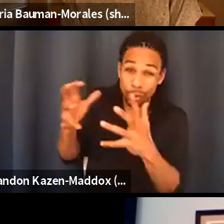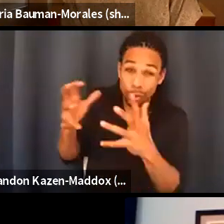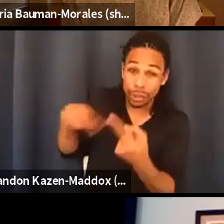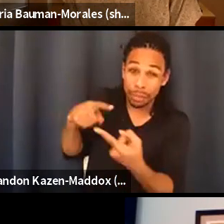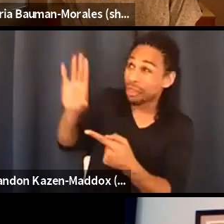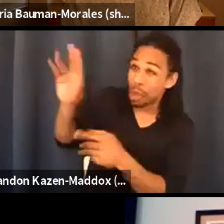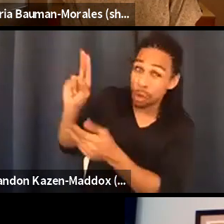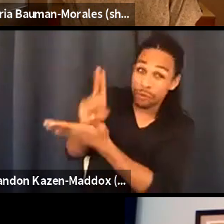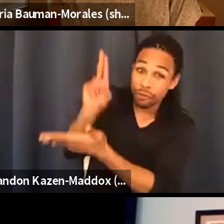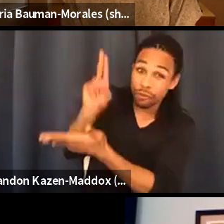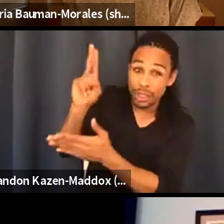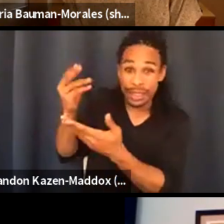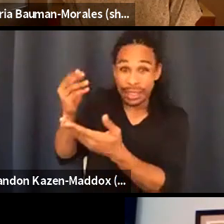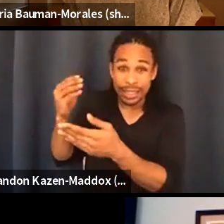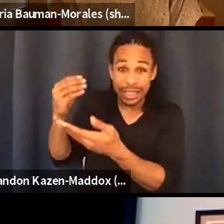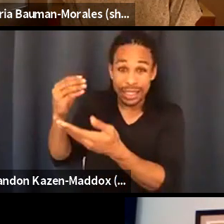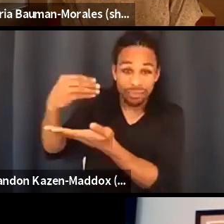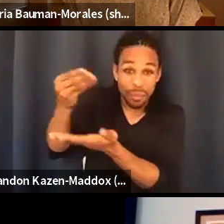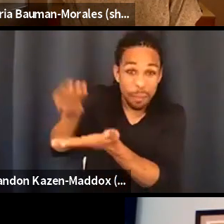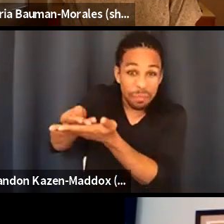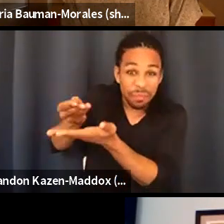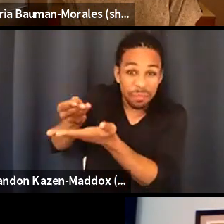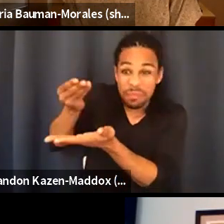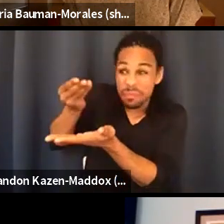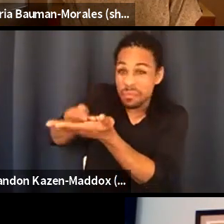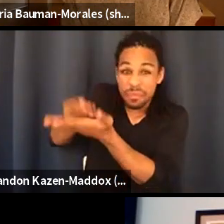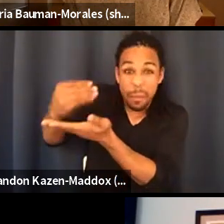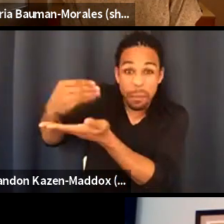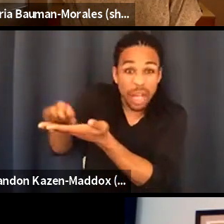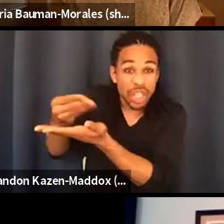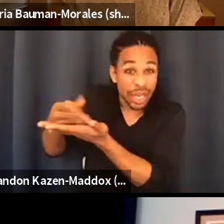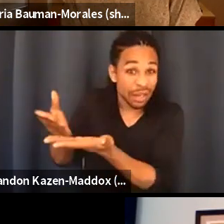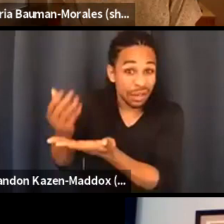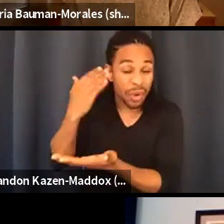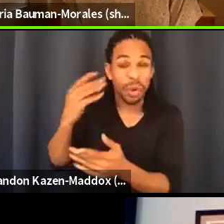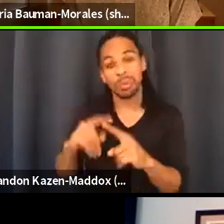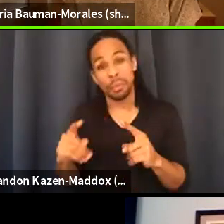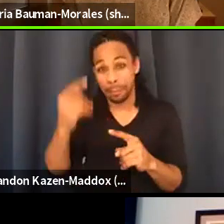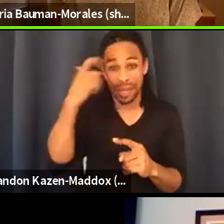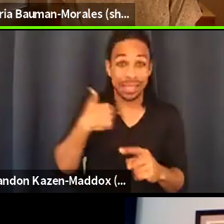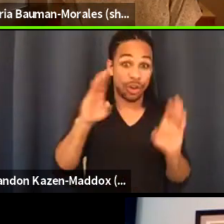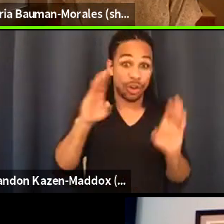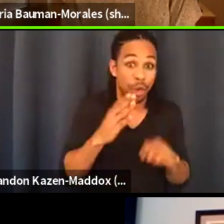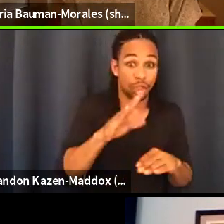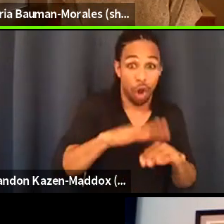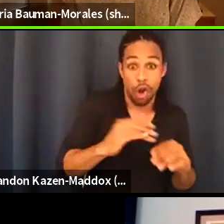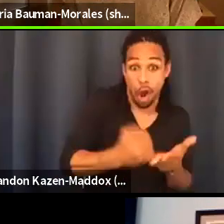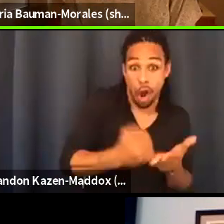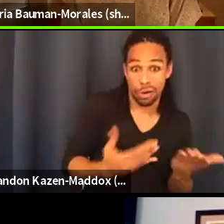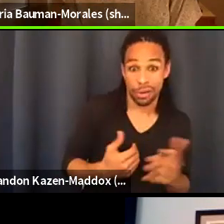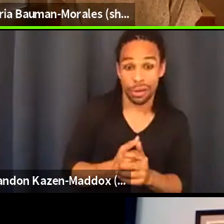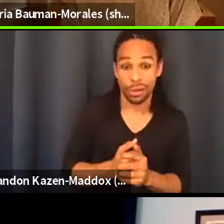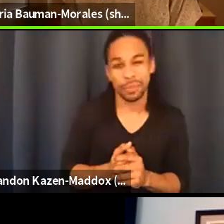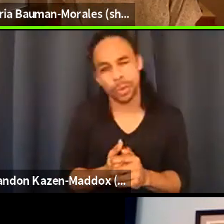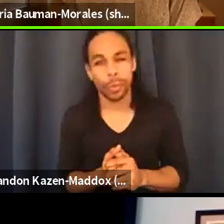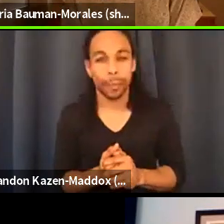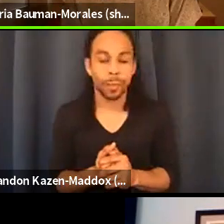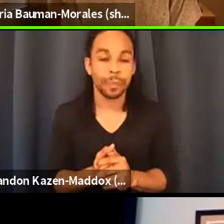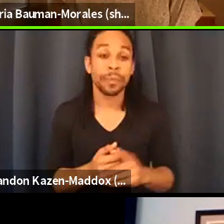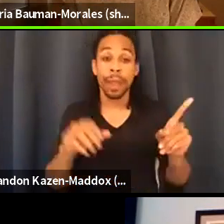Yeah, thanks for that. And I'll remind us all also who are part of this conversation now that relationships with